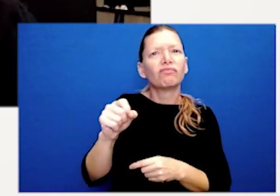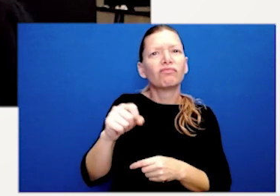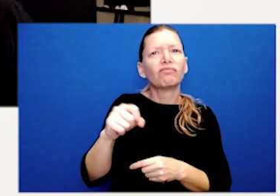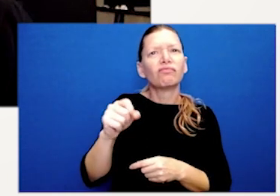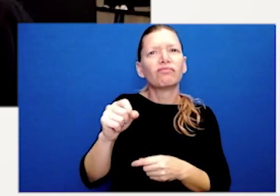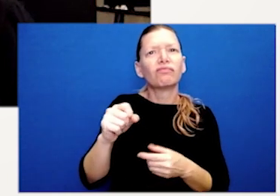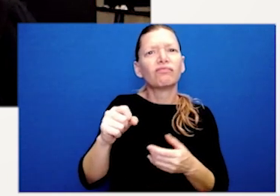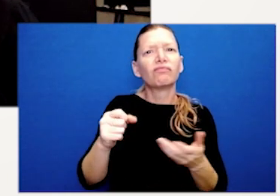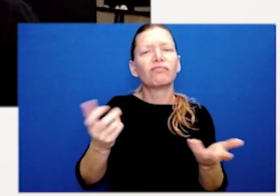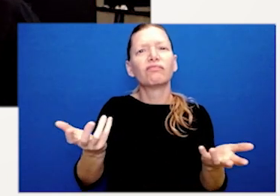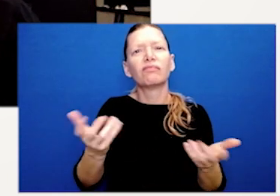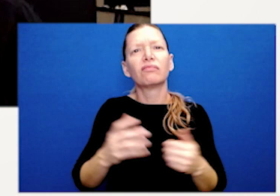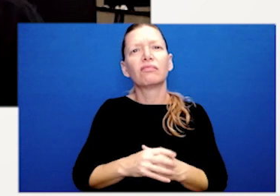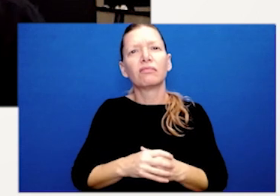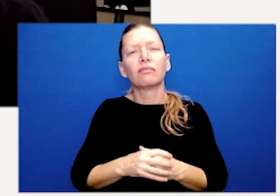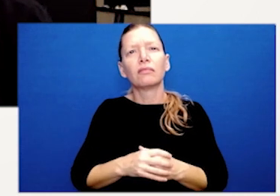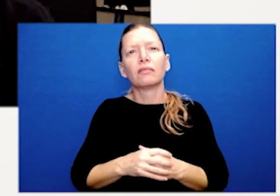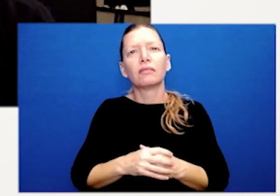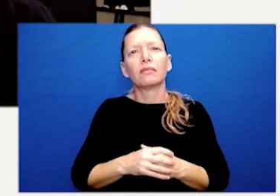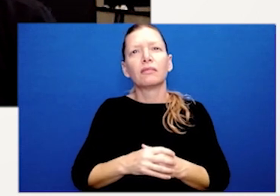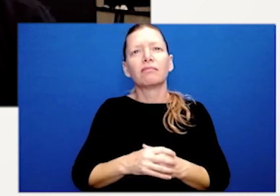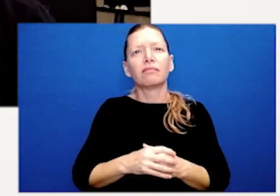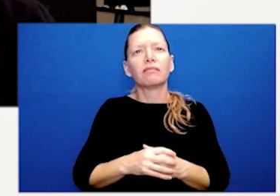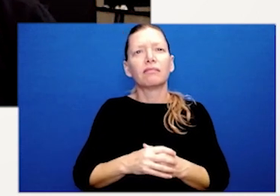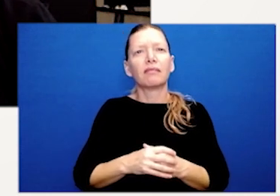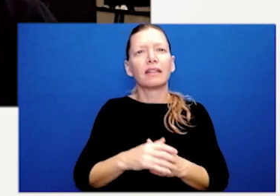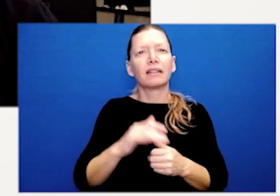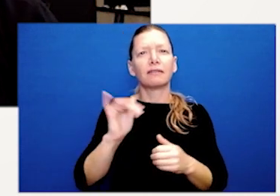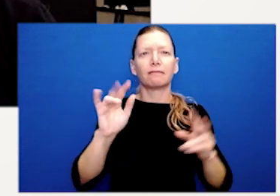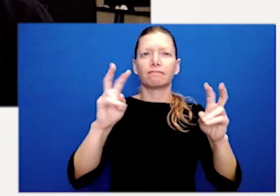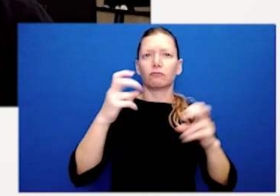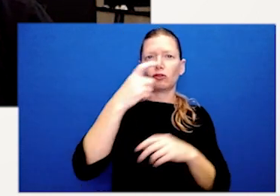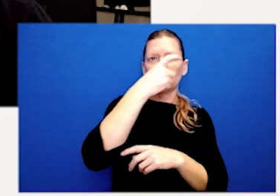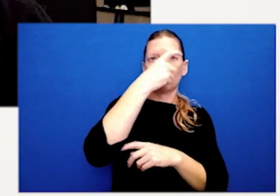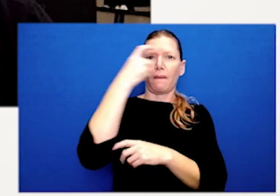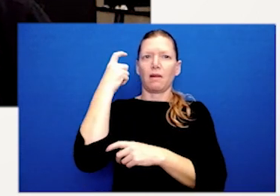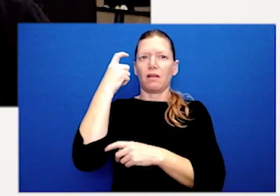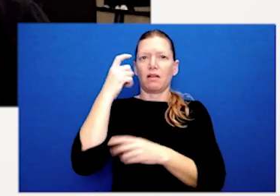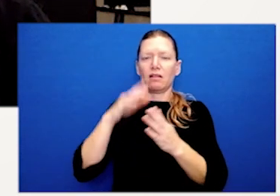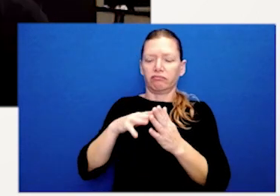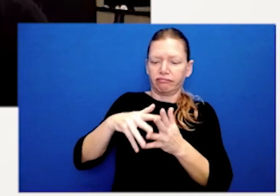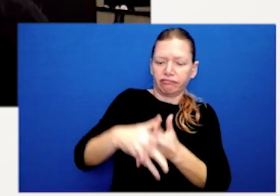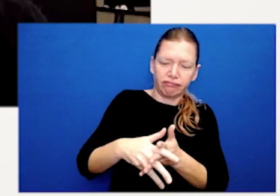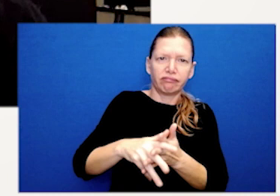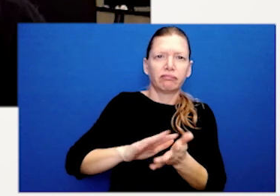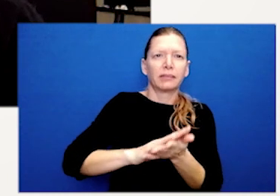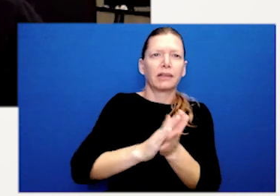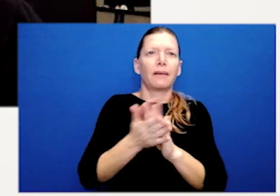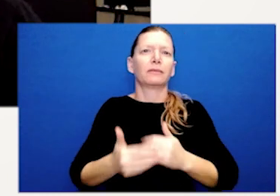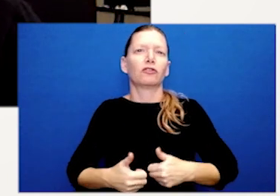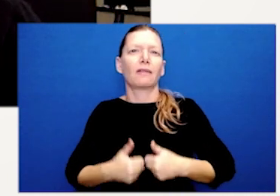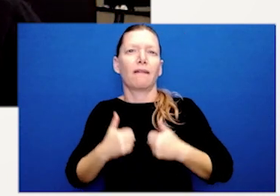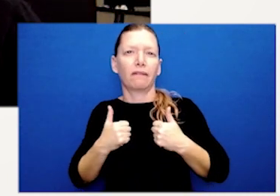change is happening. And I think that, yeah, like the line trauma, sits enmeshed